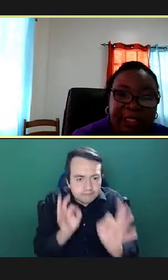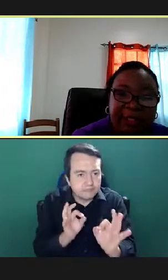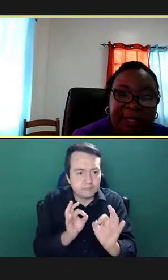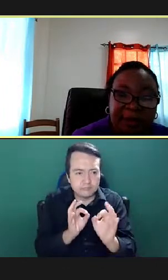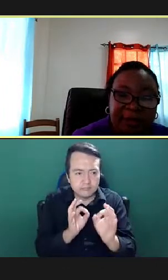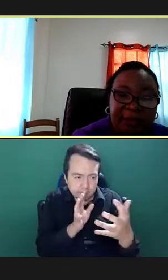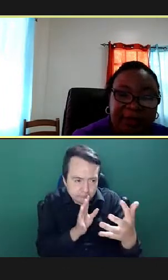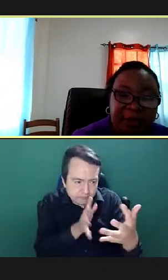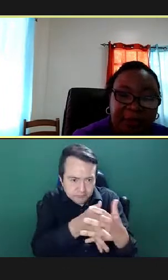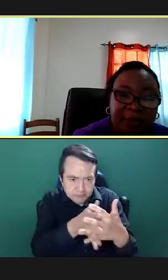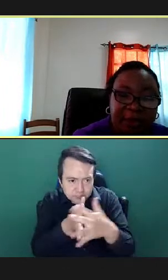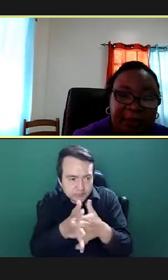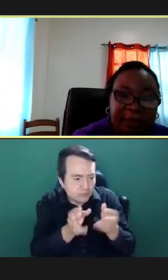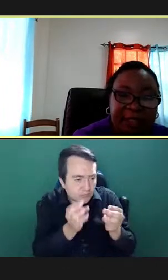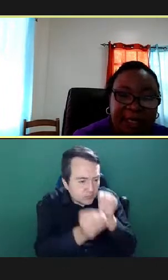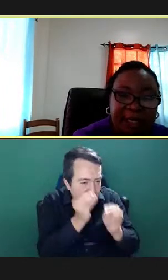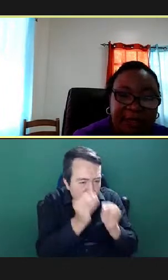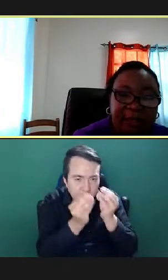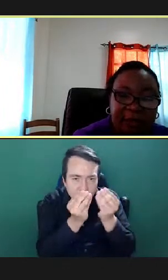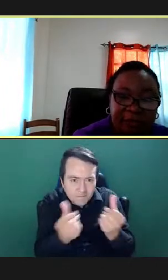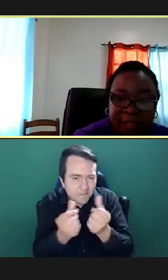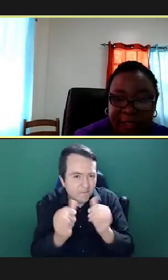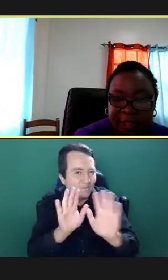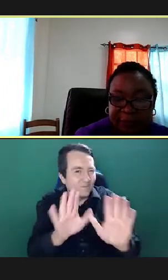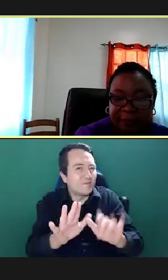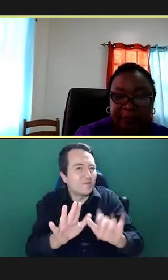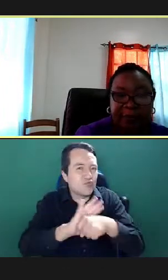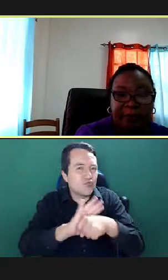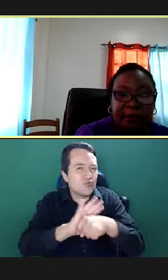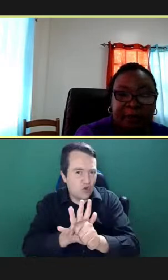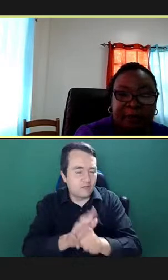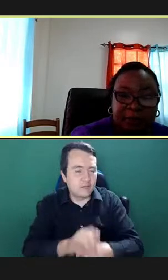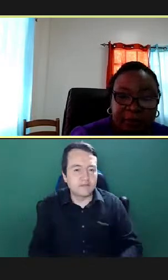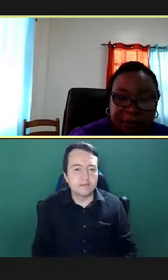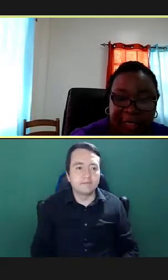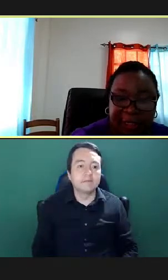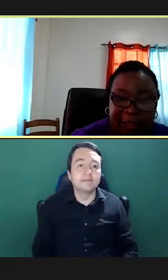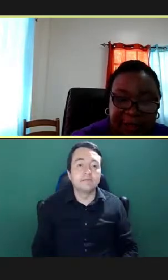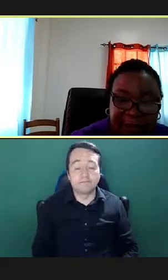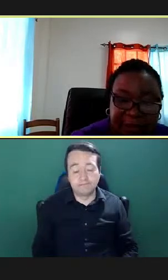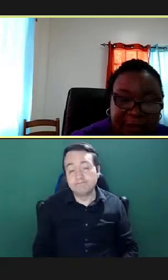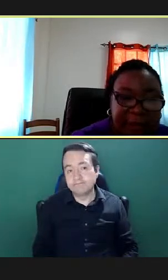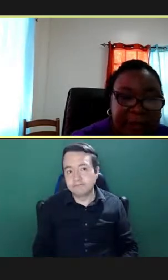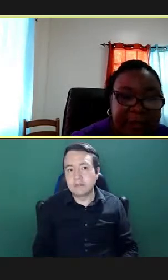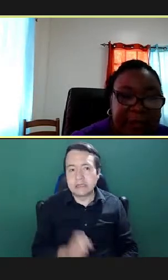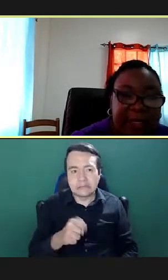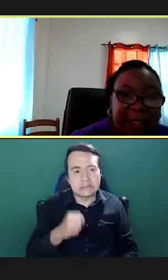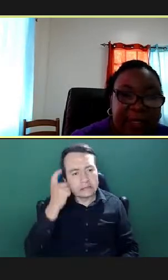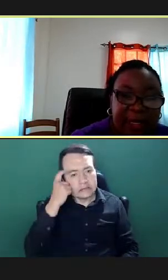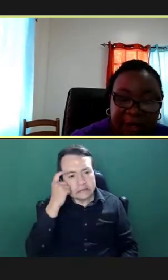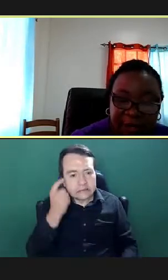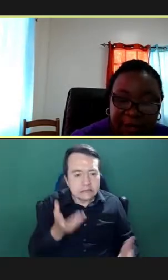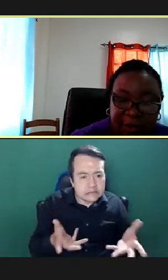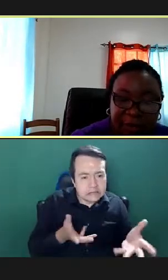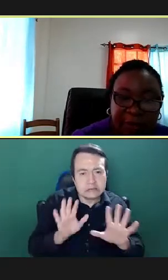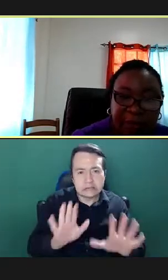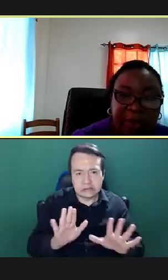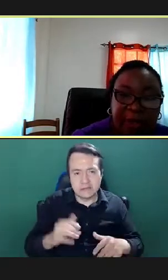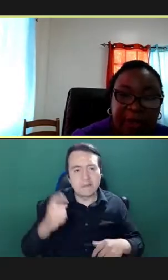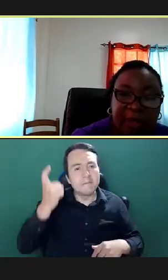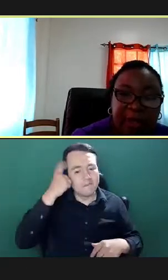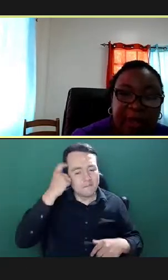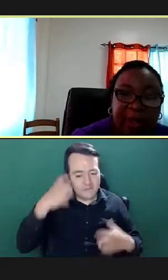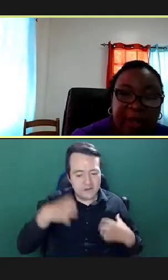all that needs to be done for mental health currently. So that's, thank you.